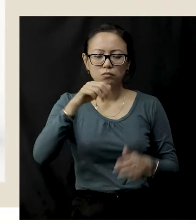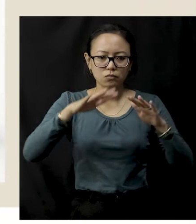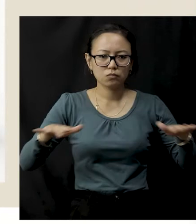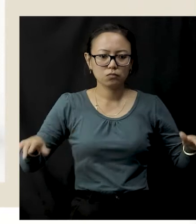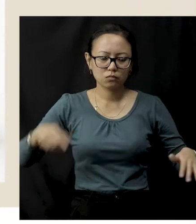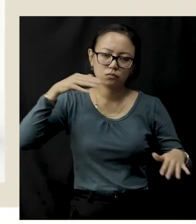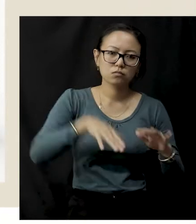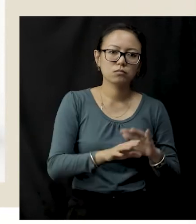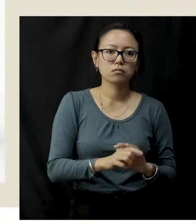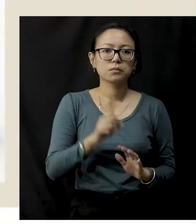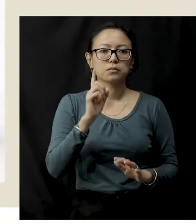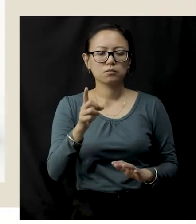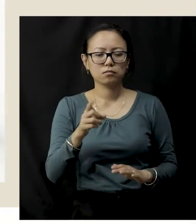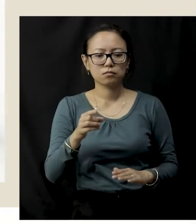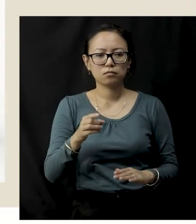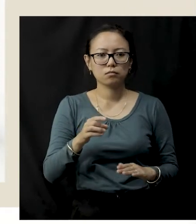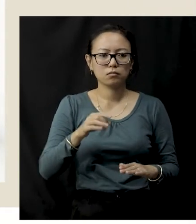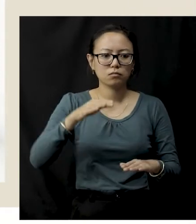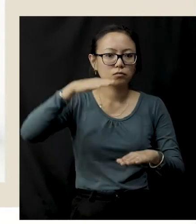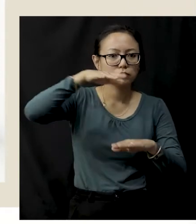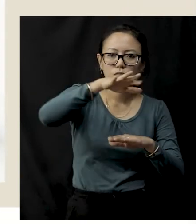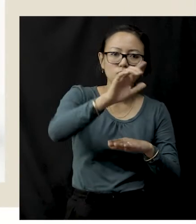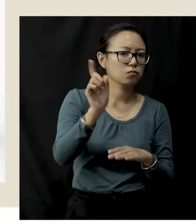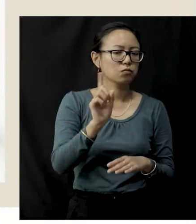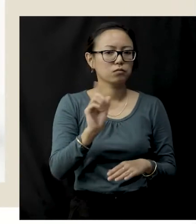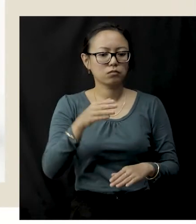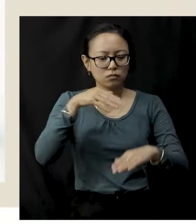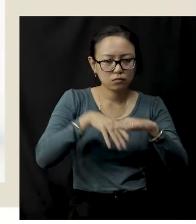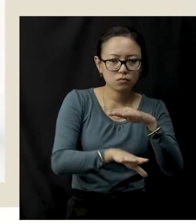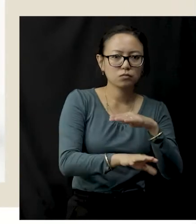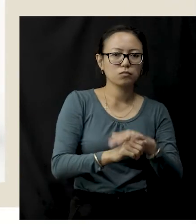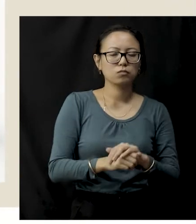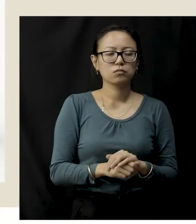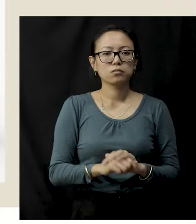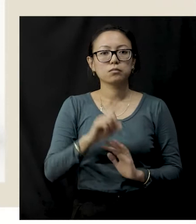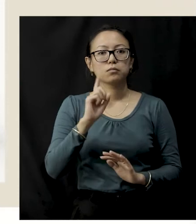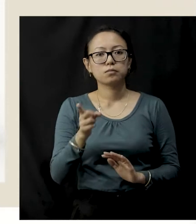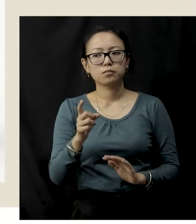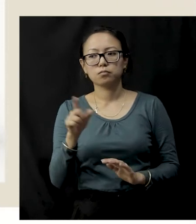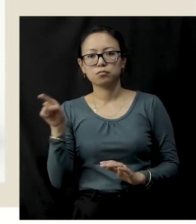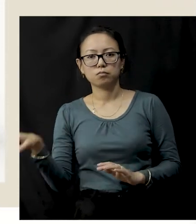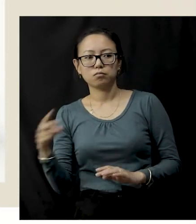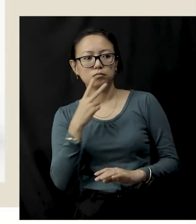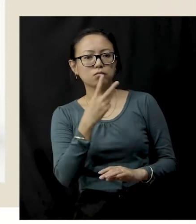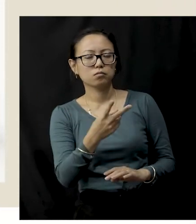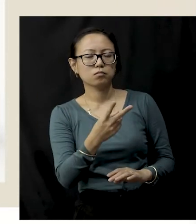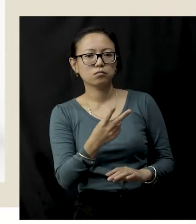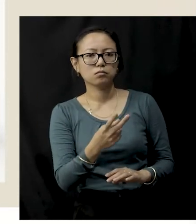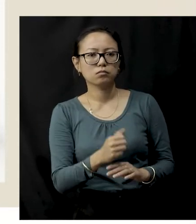hands. But this log of wood, it doesn't need any support. It wasn't going down. It was just